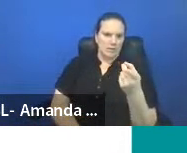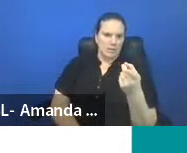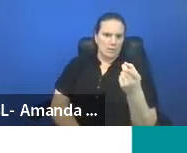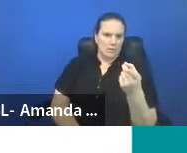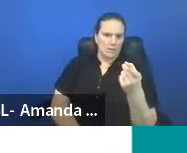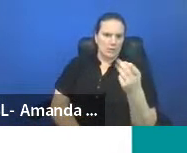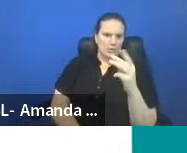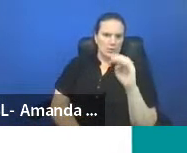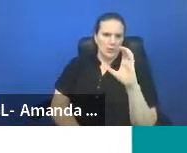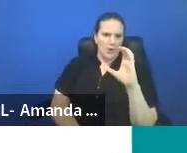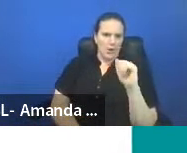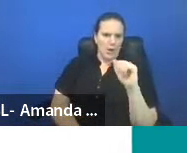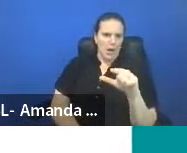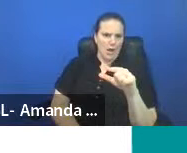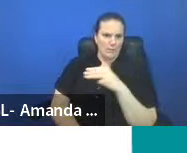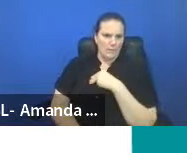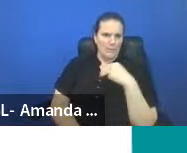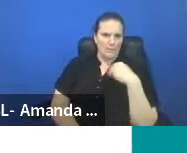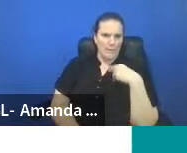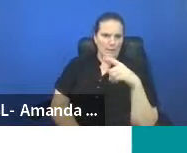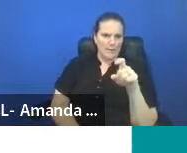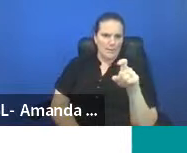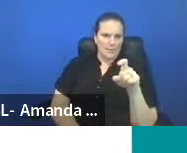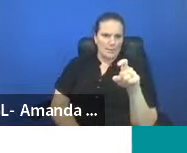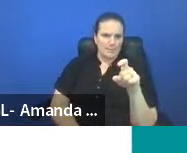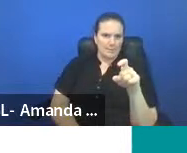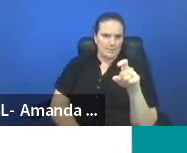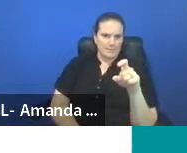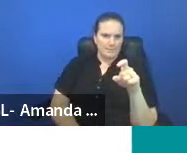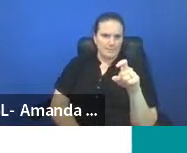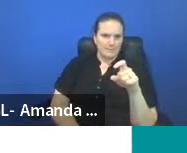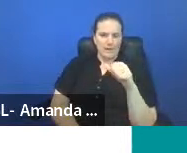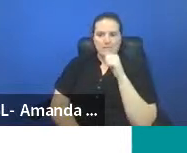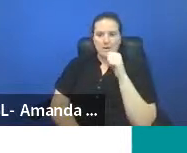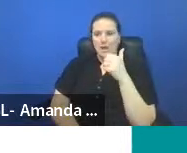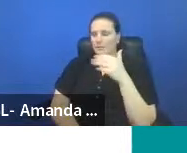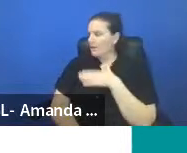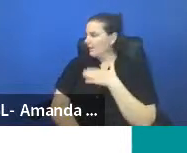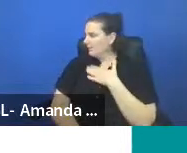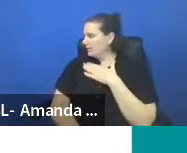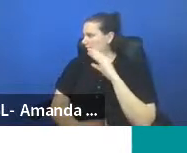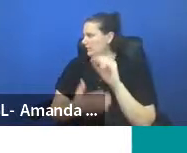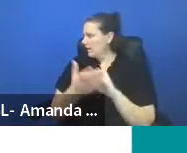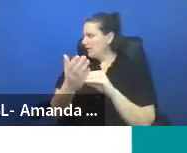is a CAG member. Otherwise, I'd be happy to fill out a form.